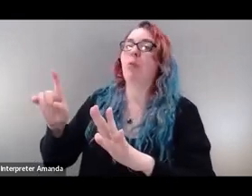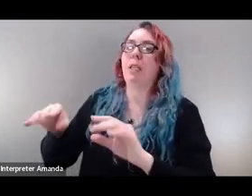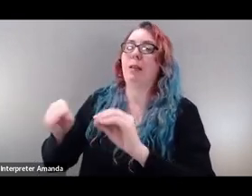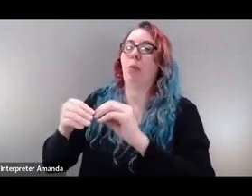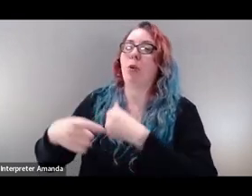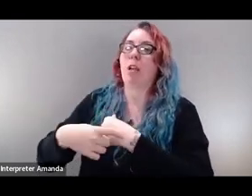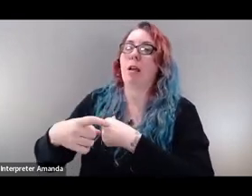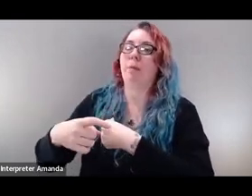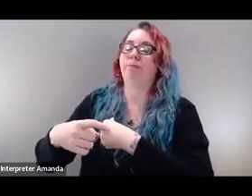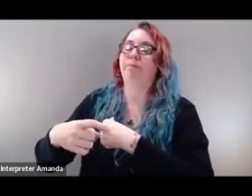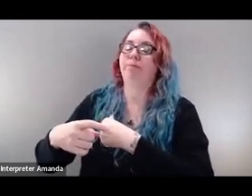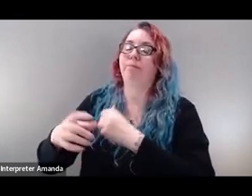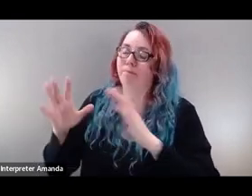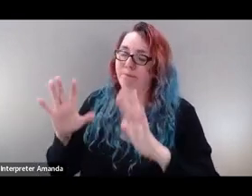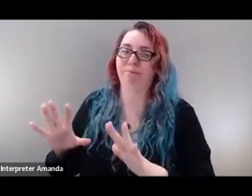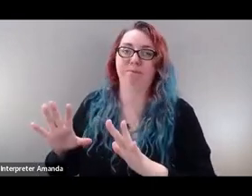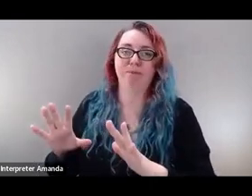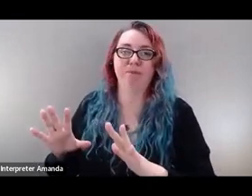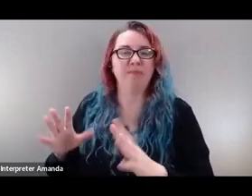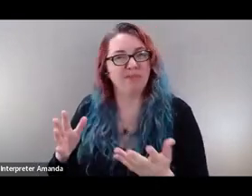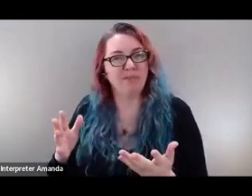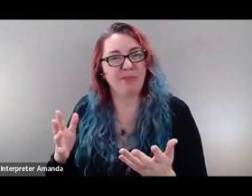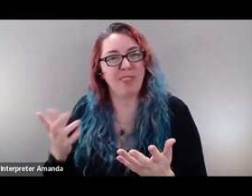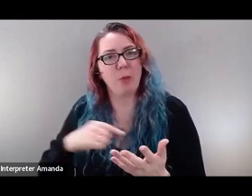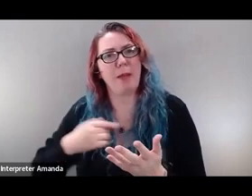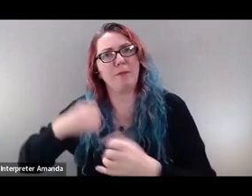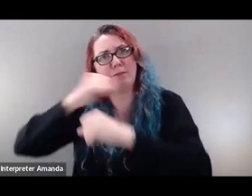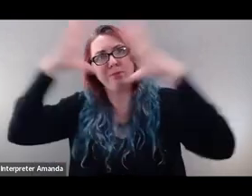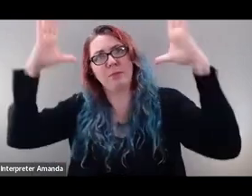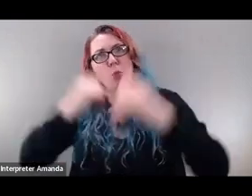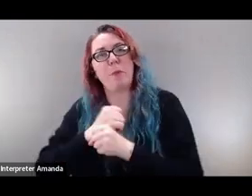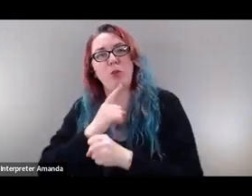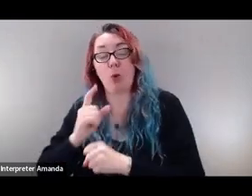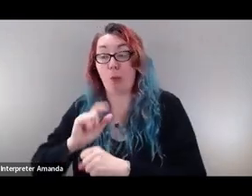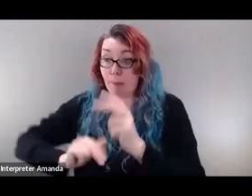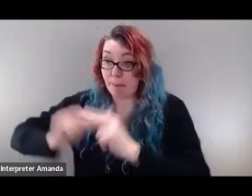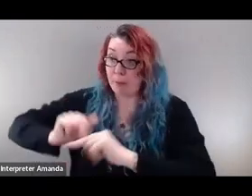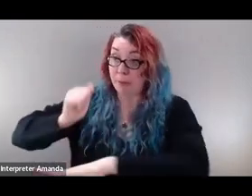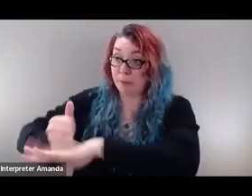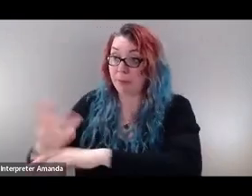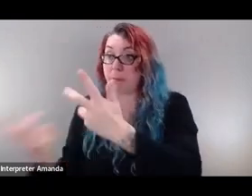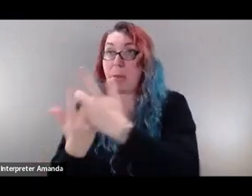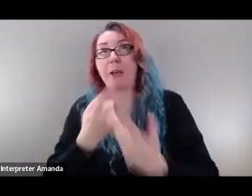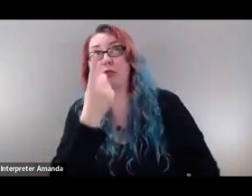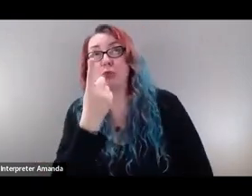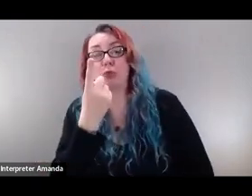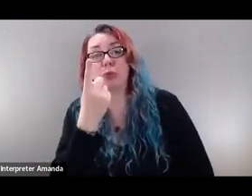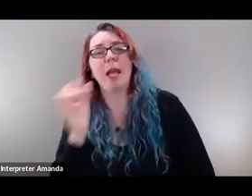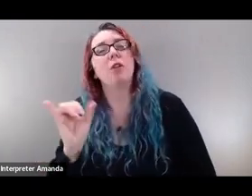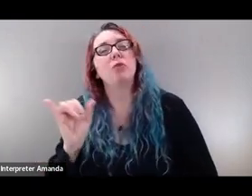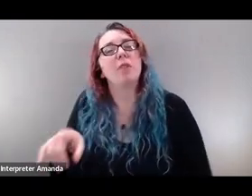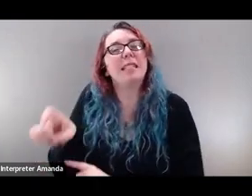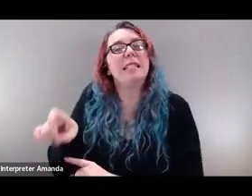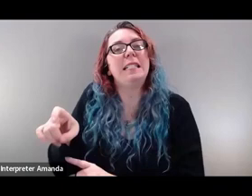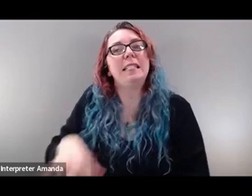building what we really wanted and that we were honoring the needs of the project. And the other experience that I really walked